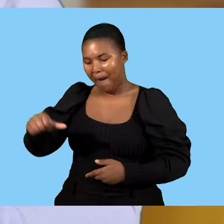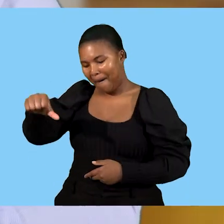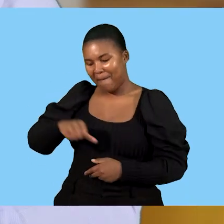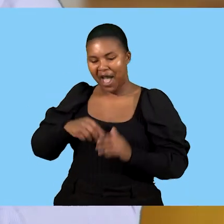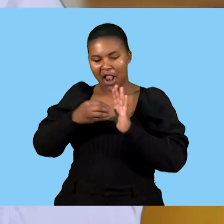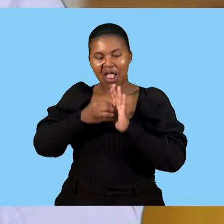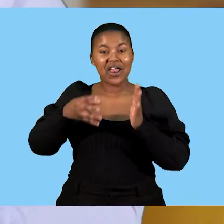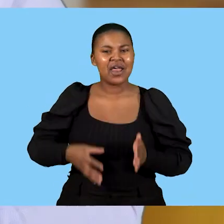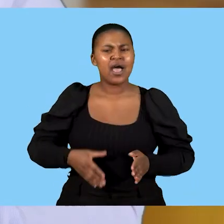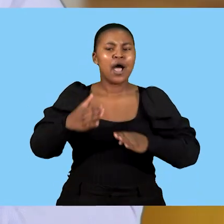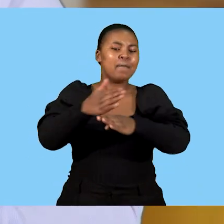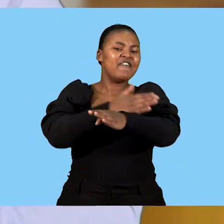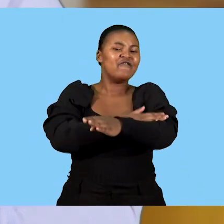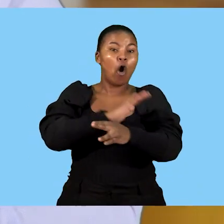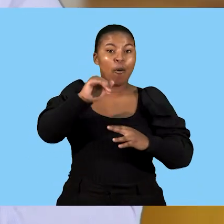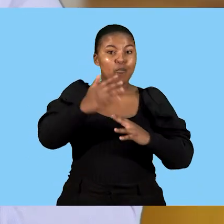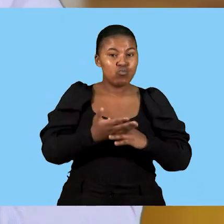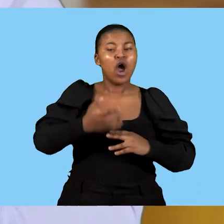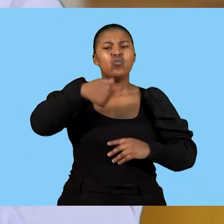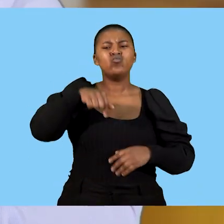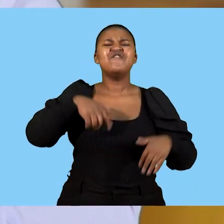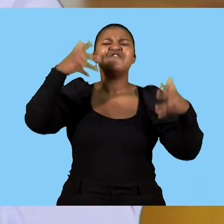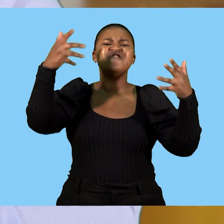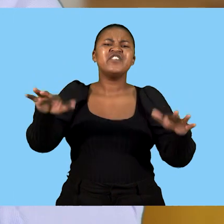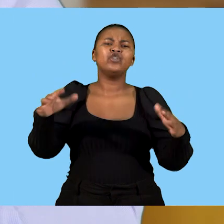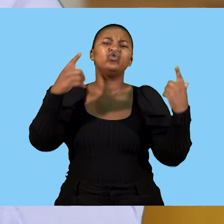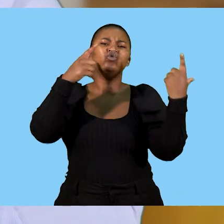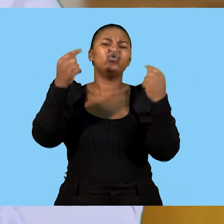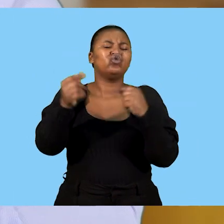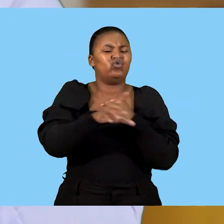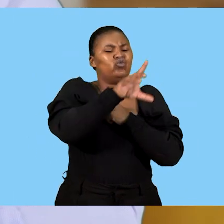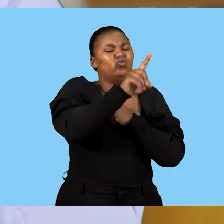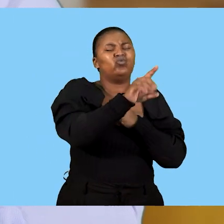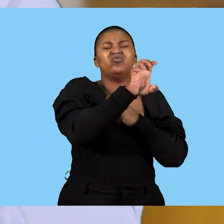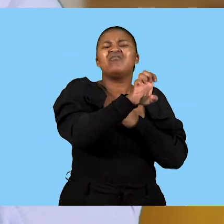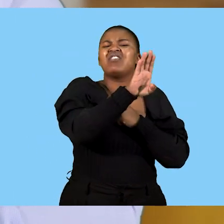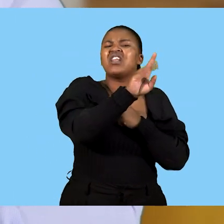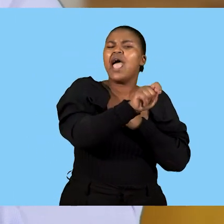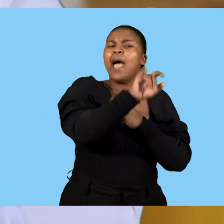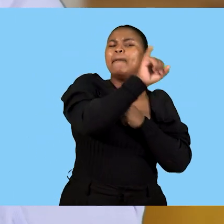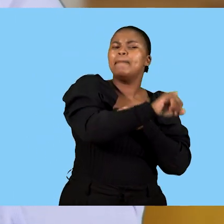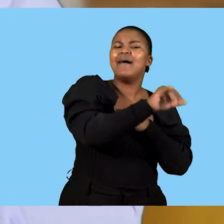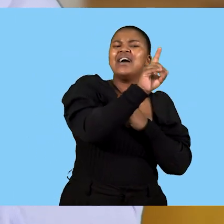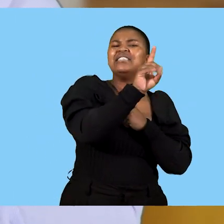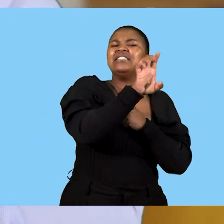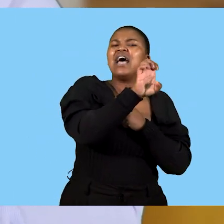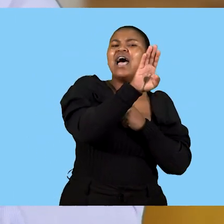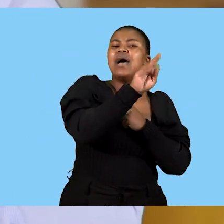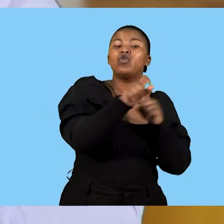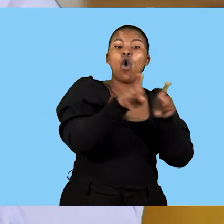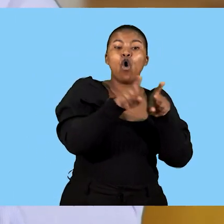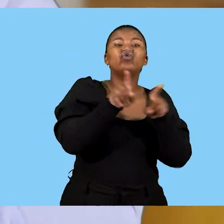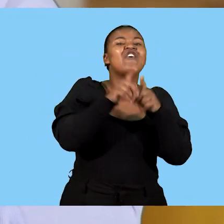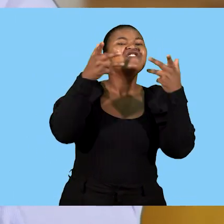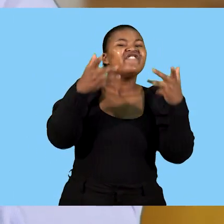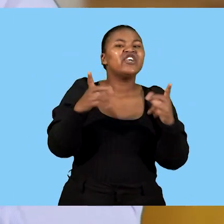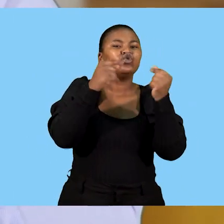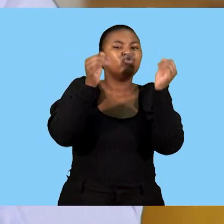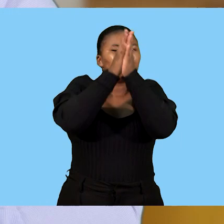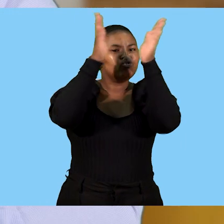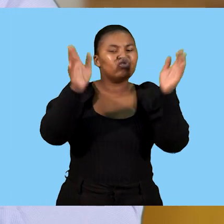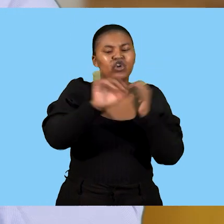Welcome back, dear learners. Before the ad break, we did bad debts, and we were able to record the bad debts in the general journal. We also did the